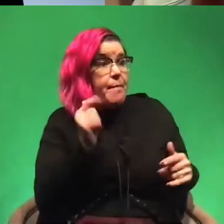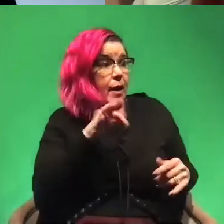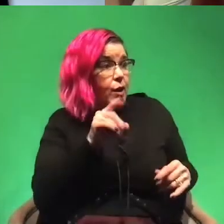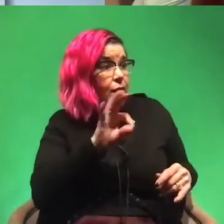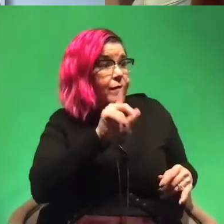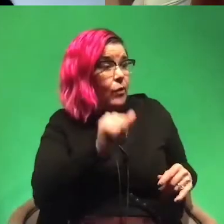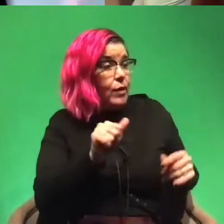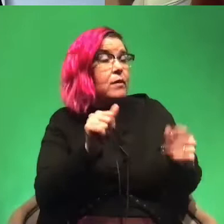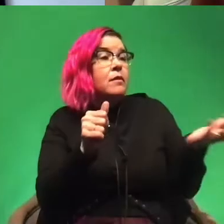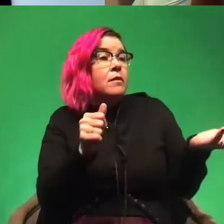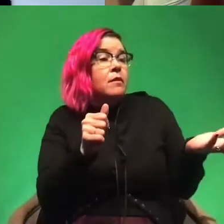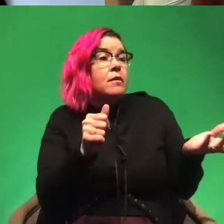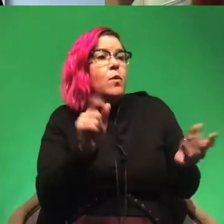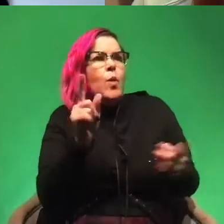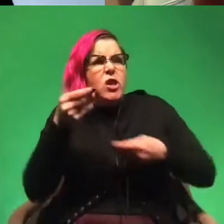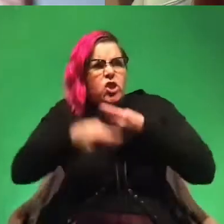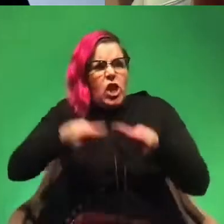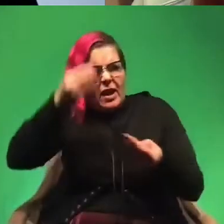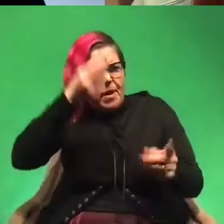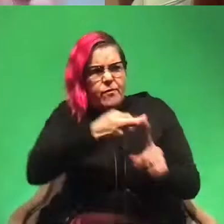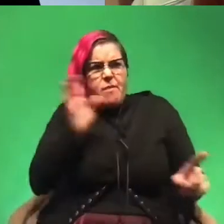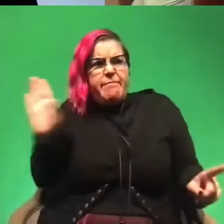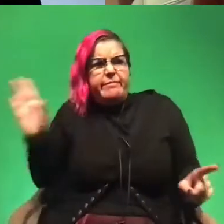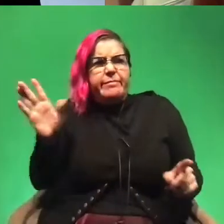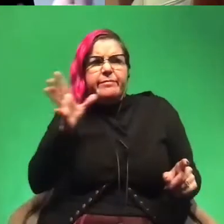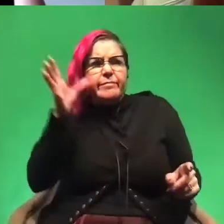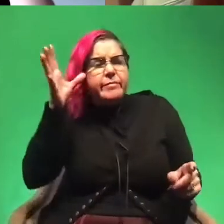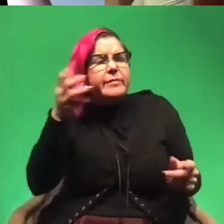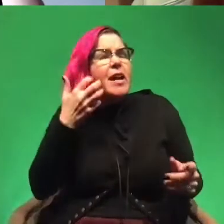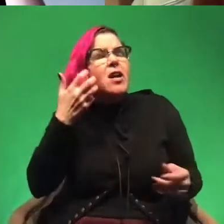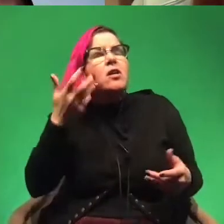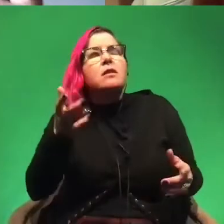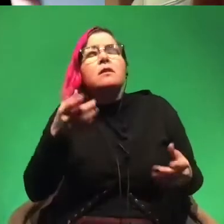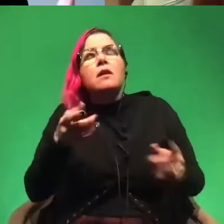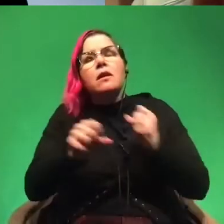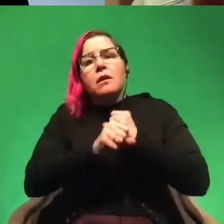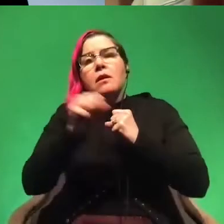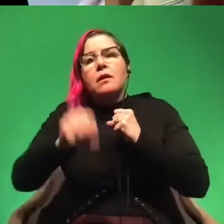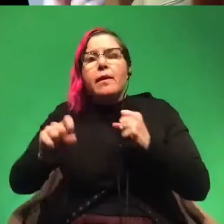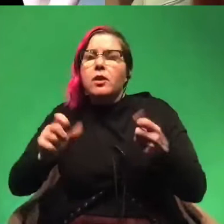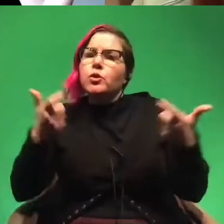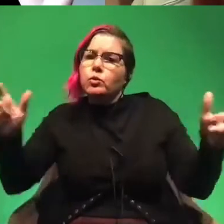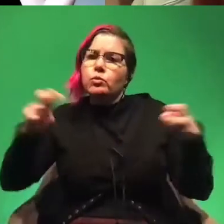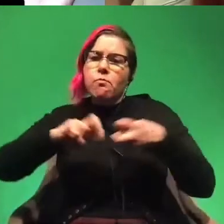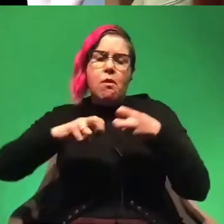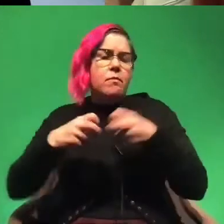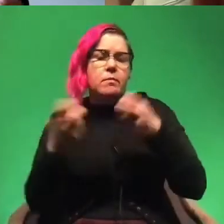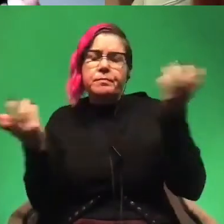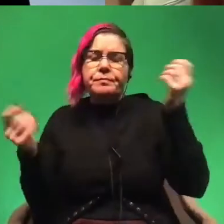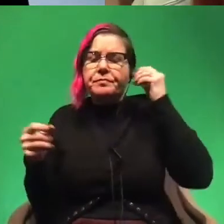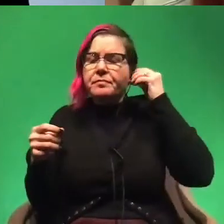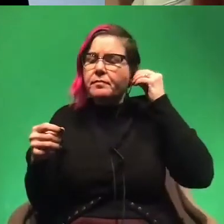is the genetic lineage from that group of tigers from? And so on. And so realistically, that is a huge problem that